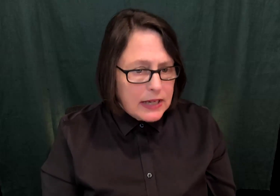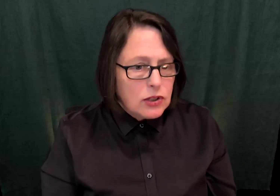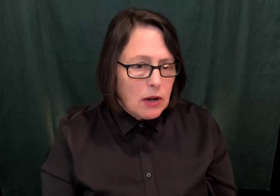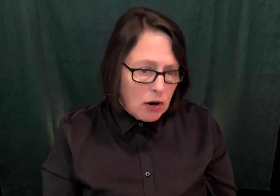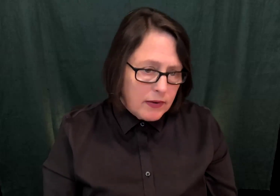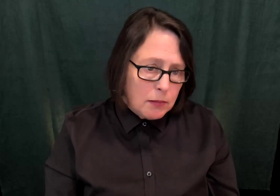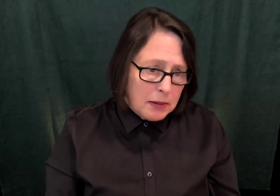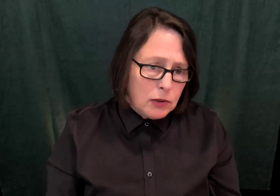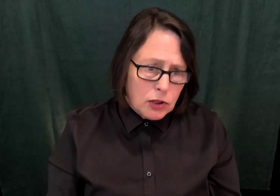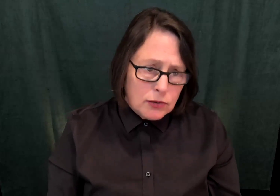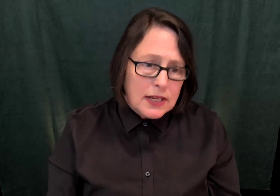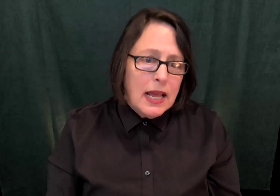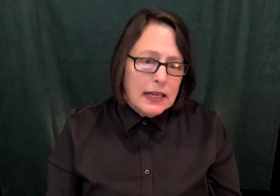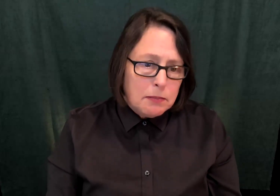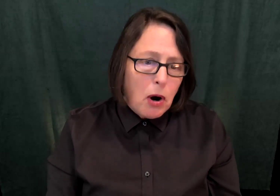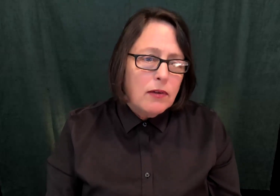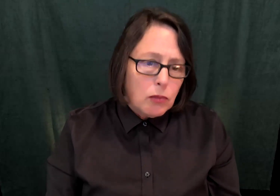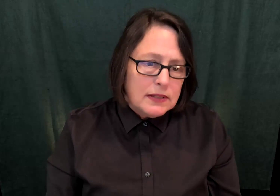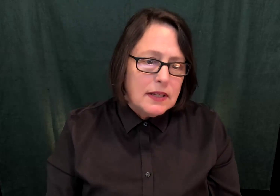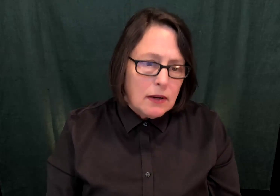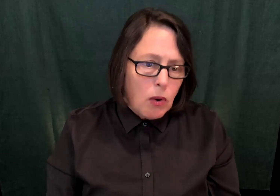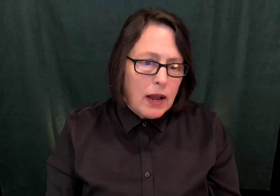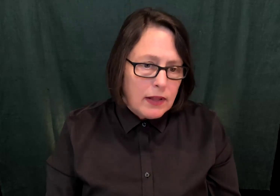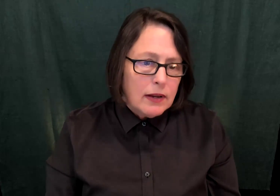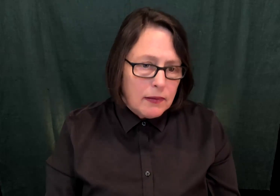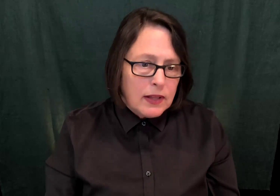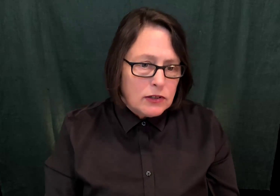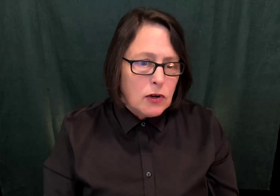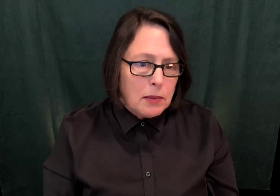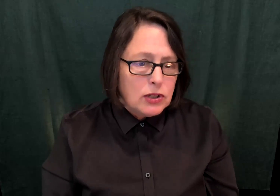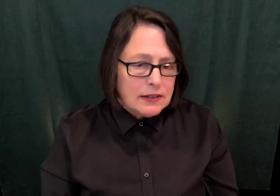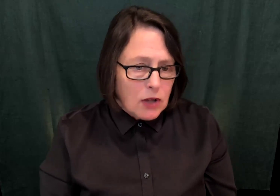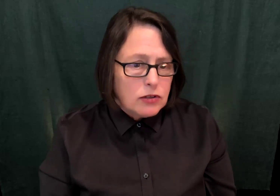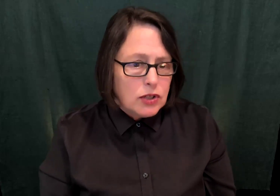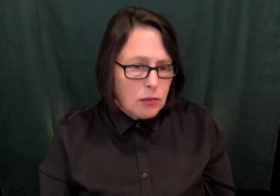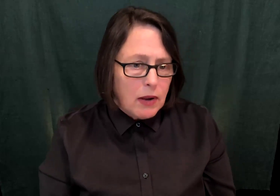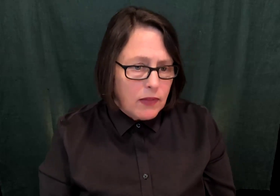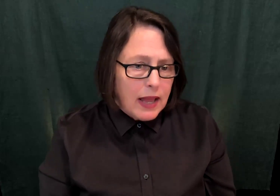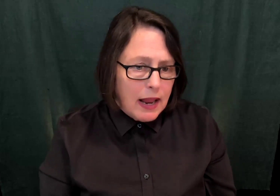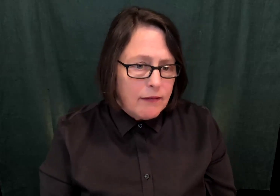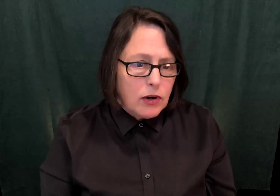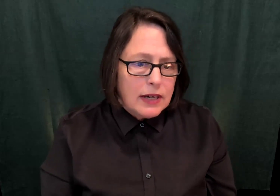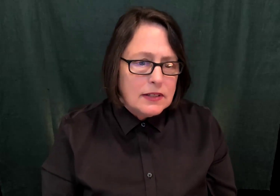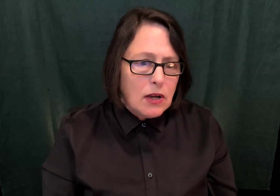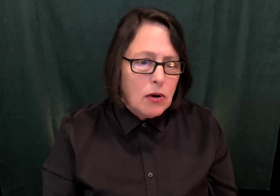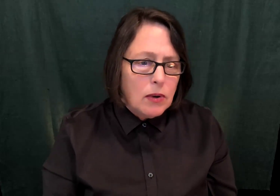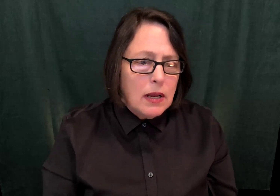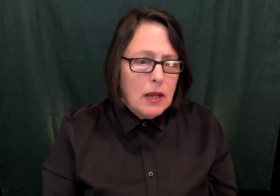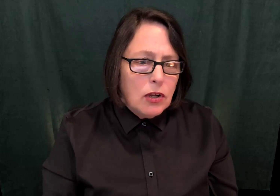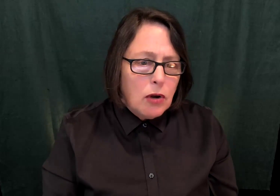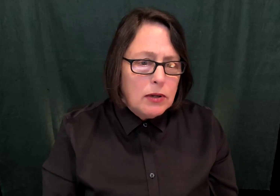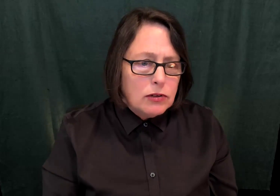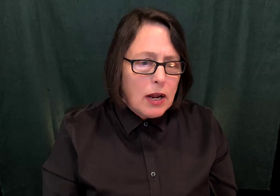of communication that hard of hearing people use is part of the reason why there's so much exhaustion around that effort. And